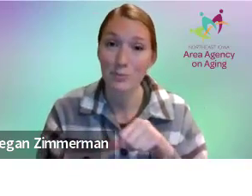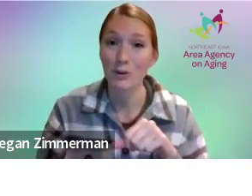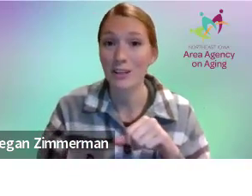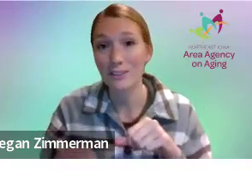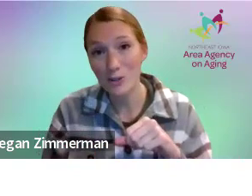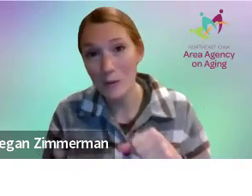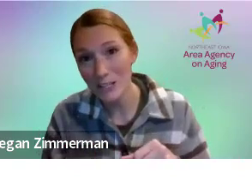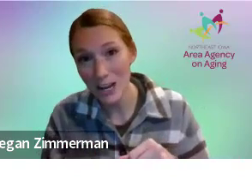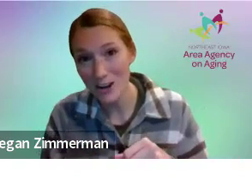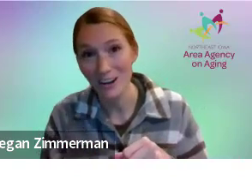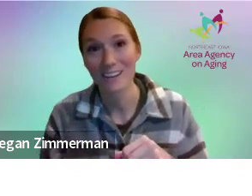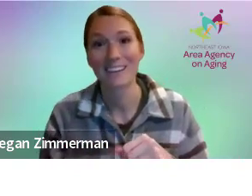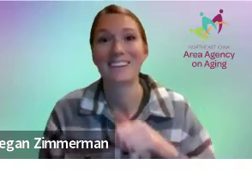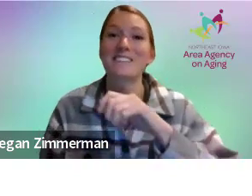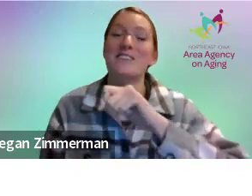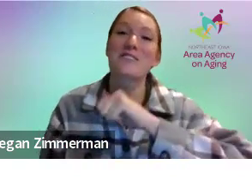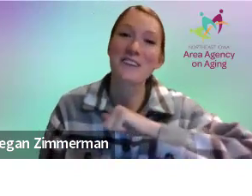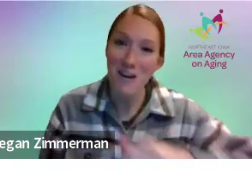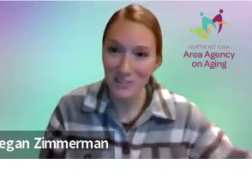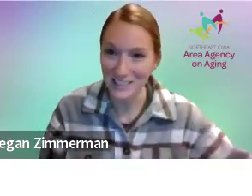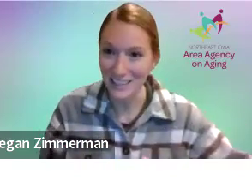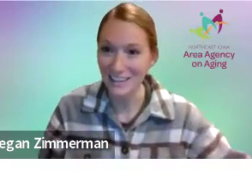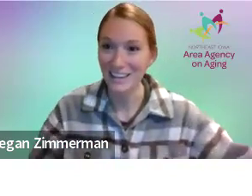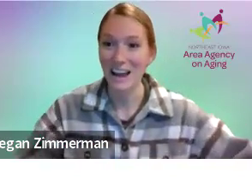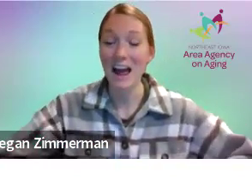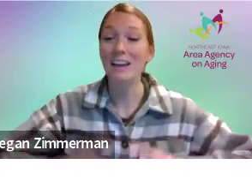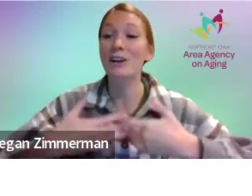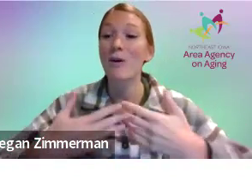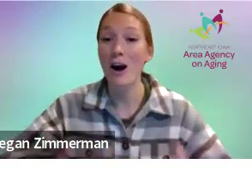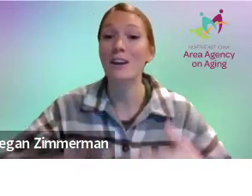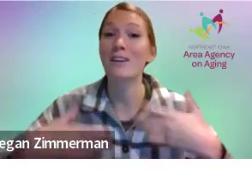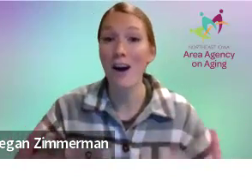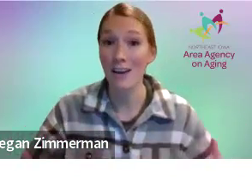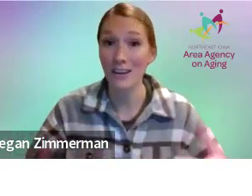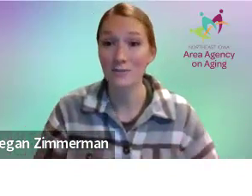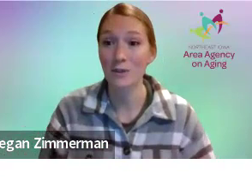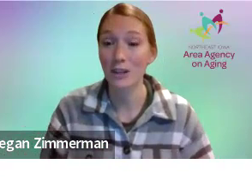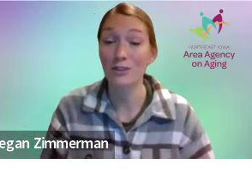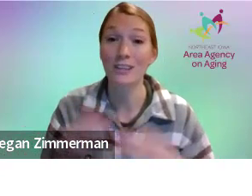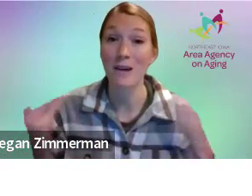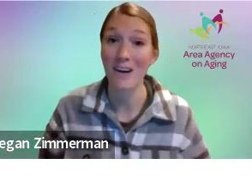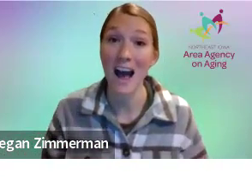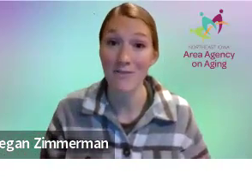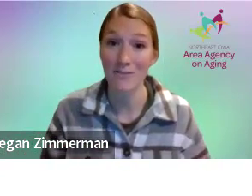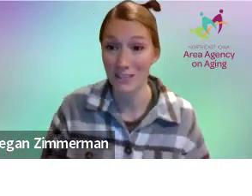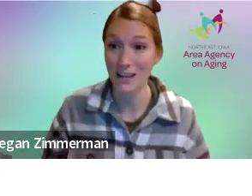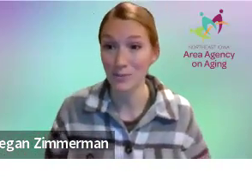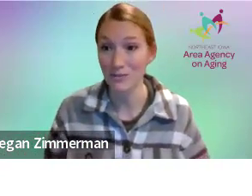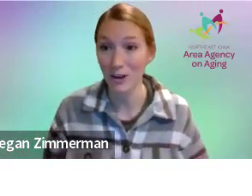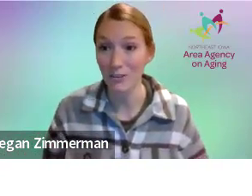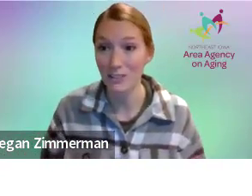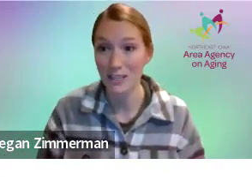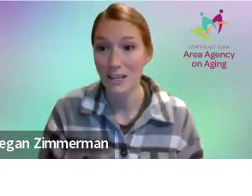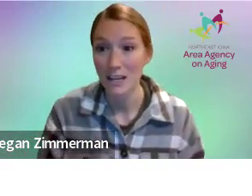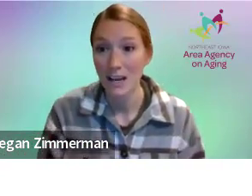sink, putting the toothbrush under, turning off the sink. And I could go on and on. That's really only about half of the